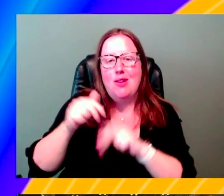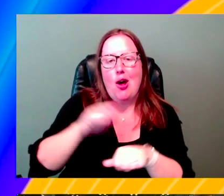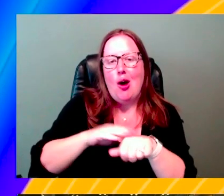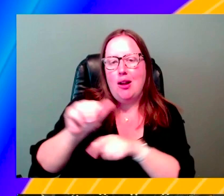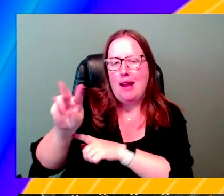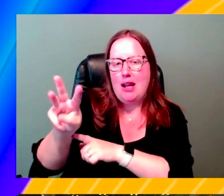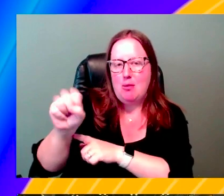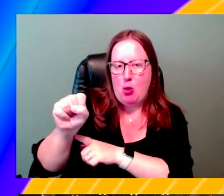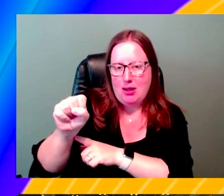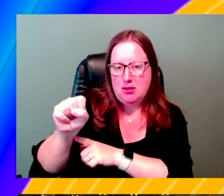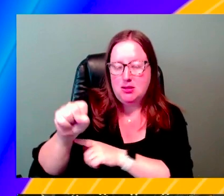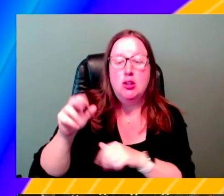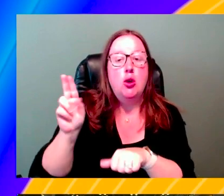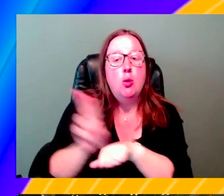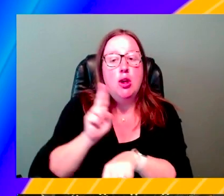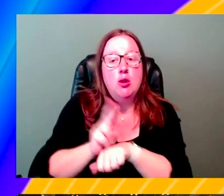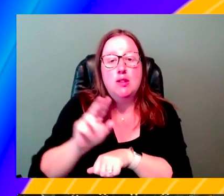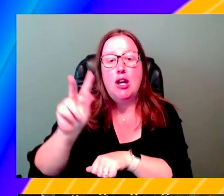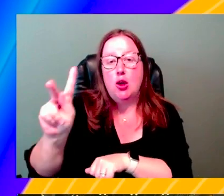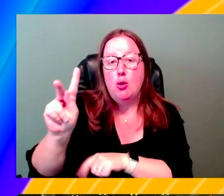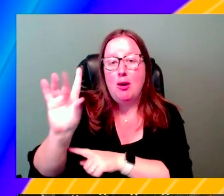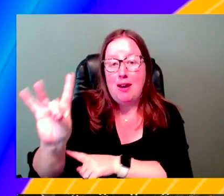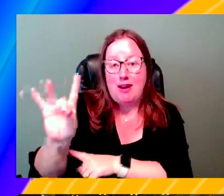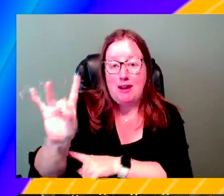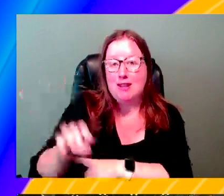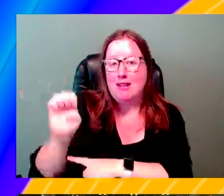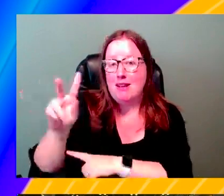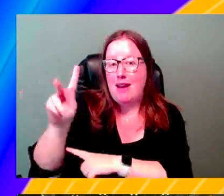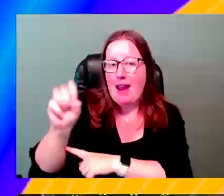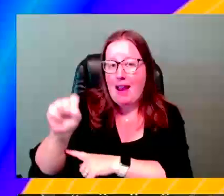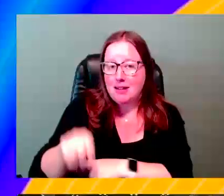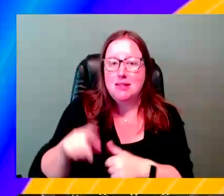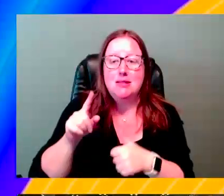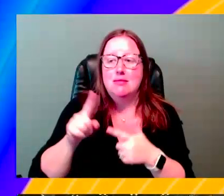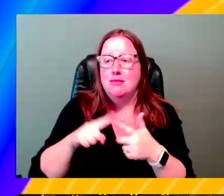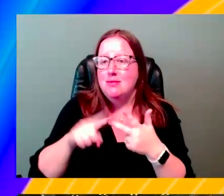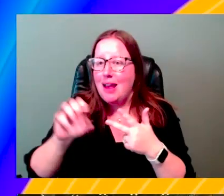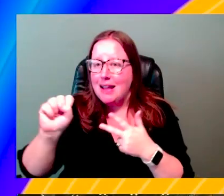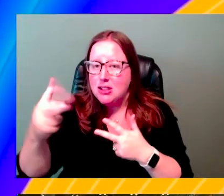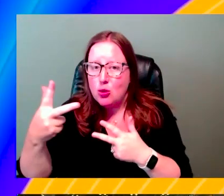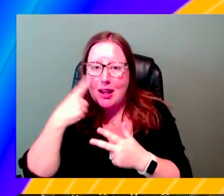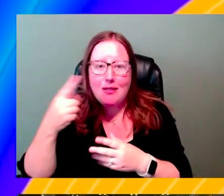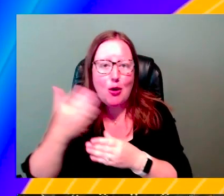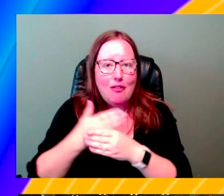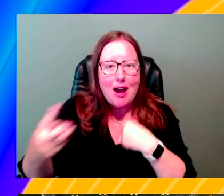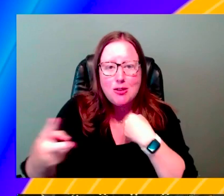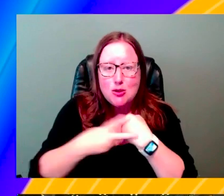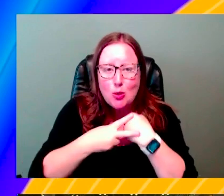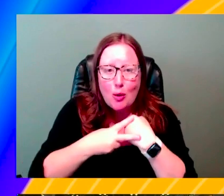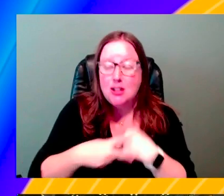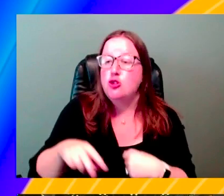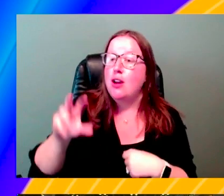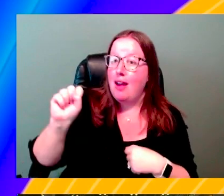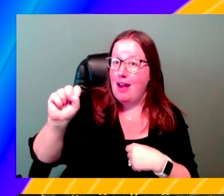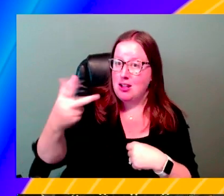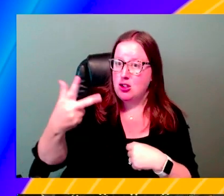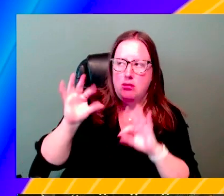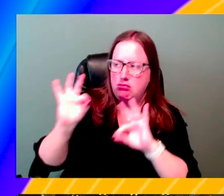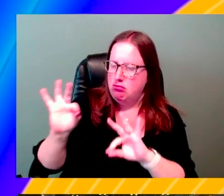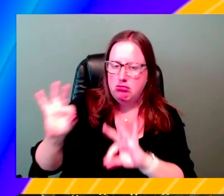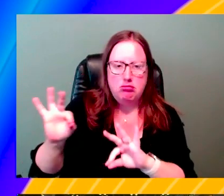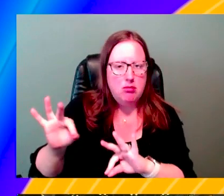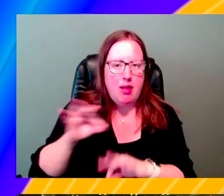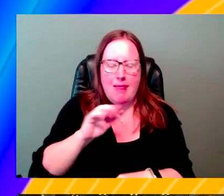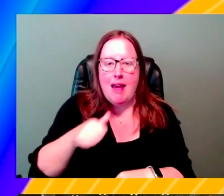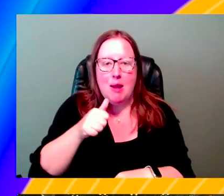using Kubernetes, EKS, S3 for all of our file storage. Wow. S3 is actually a big one for us, because all these animation files that we generate